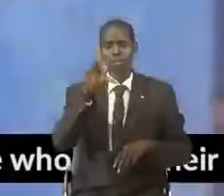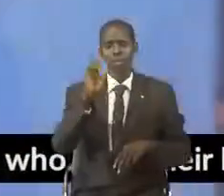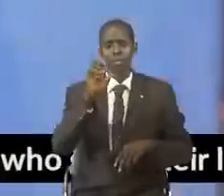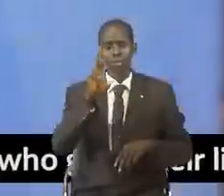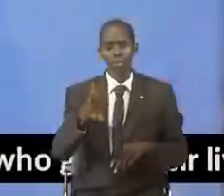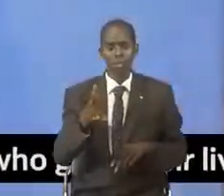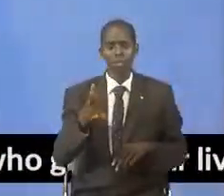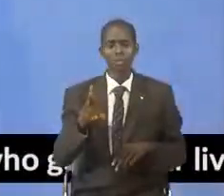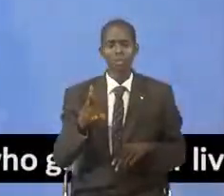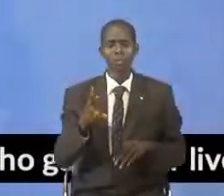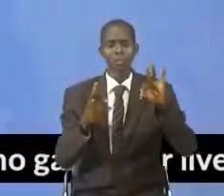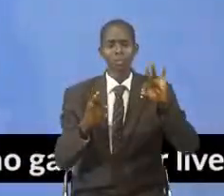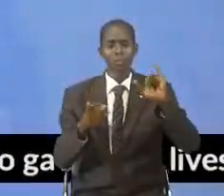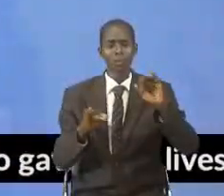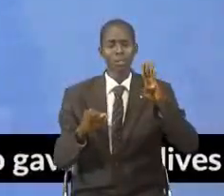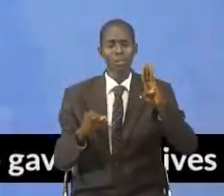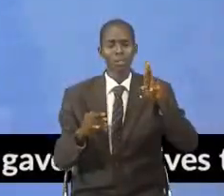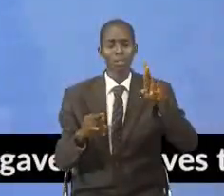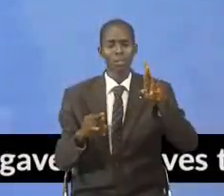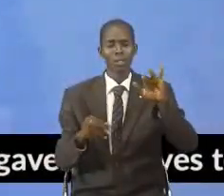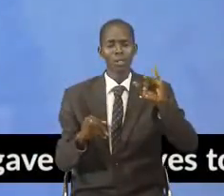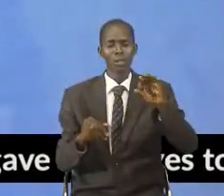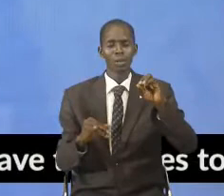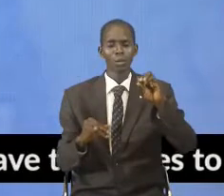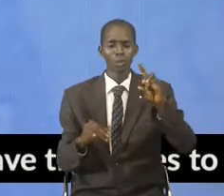Incurable disease, cancer, ulcer,